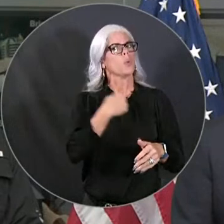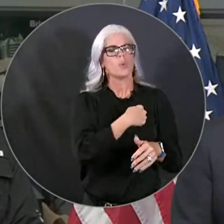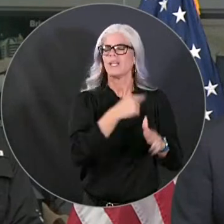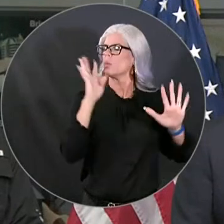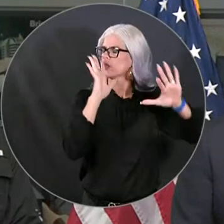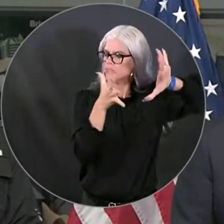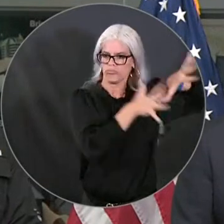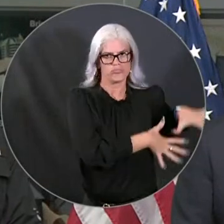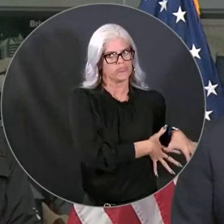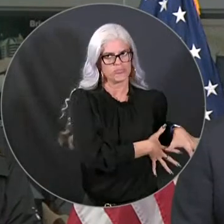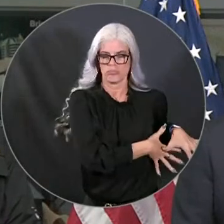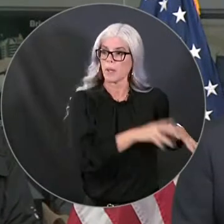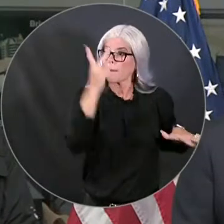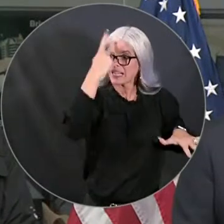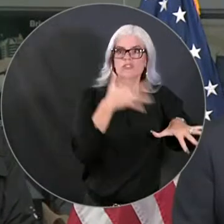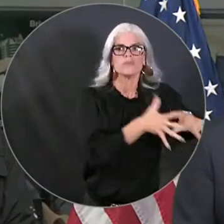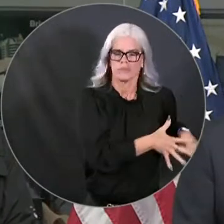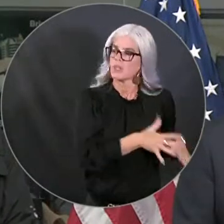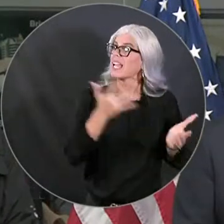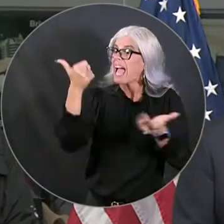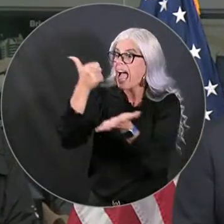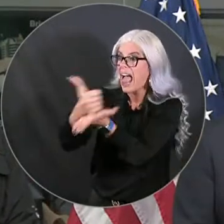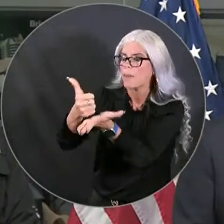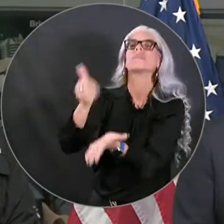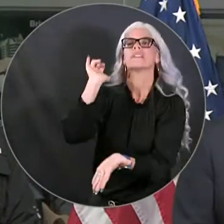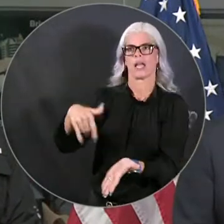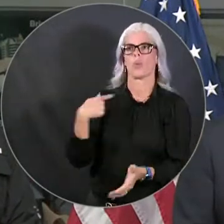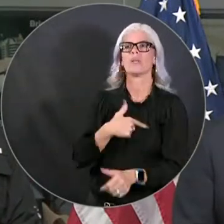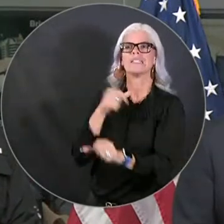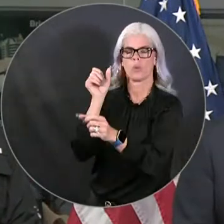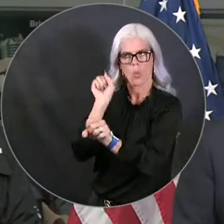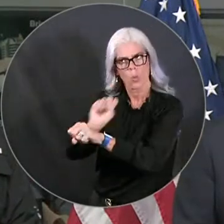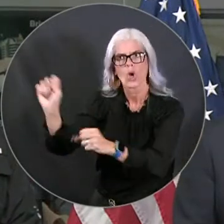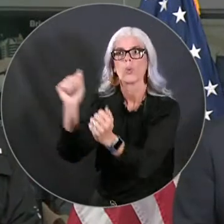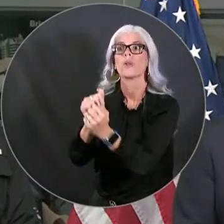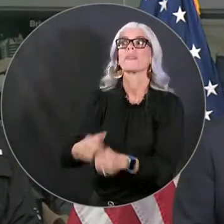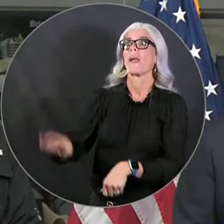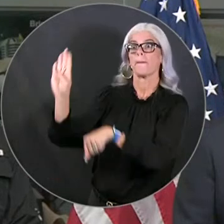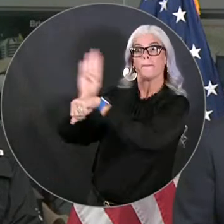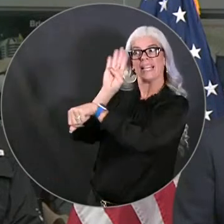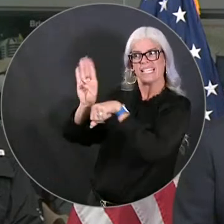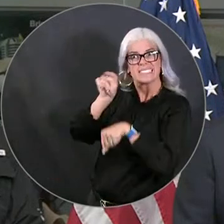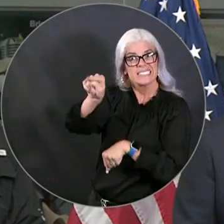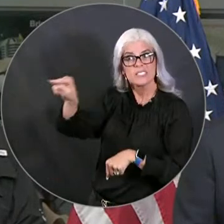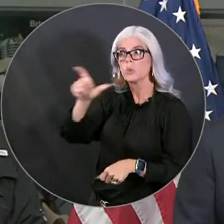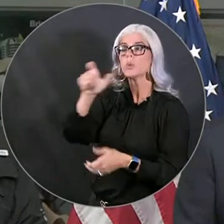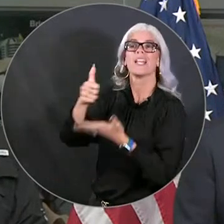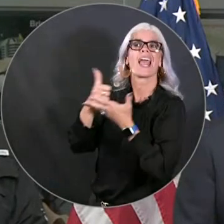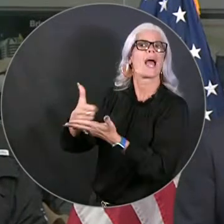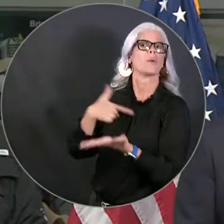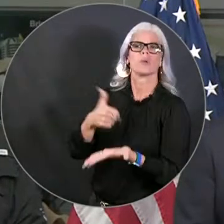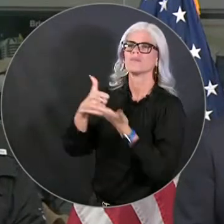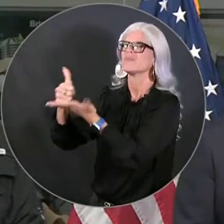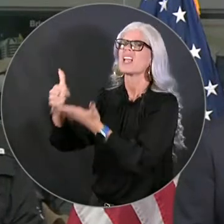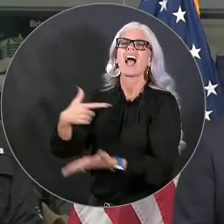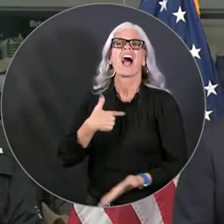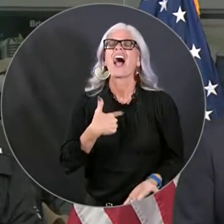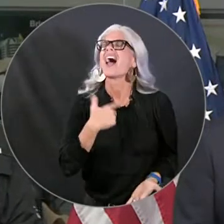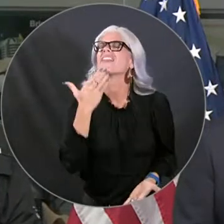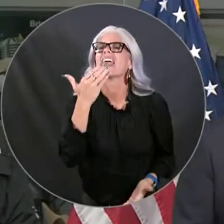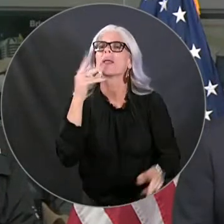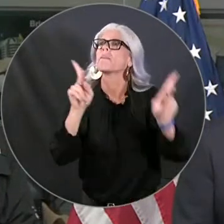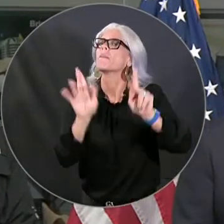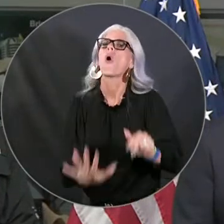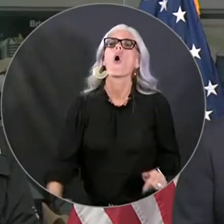with a lot of businesses across the state to continue to build upon that. But thank you to the people across this country and this state for stepping